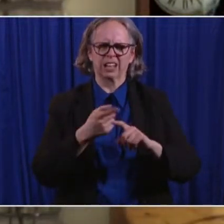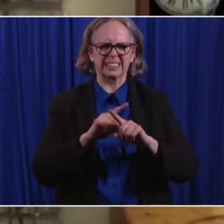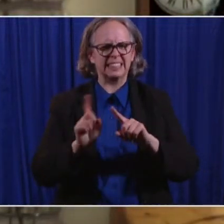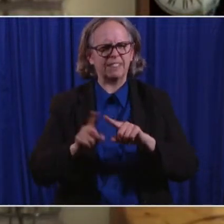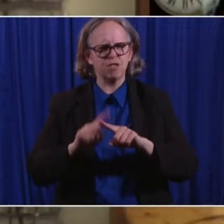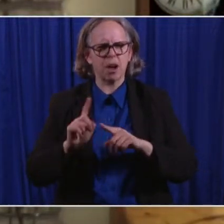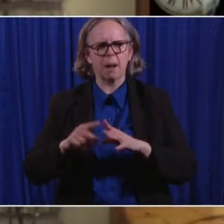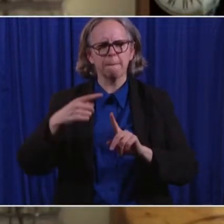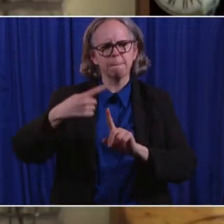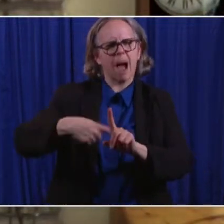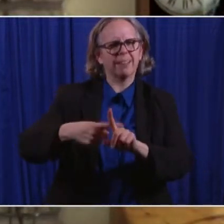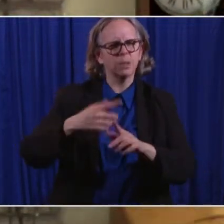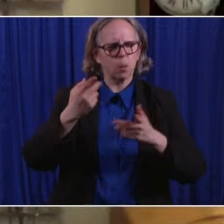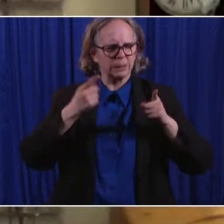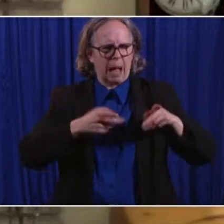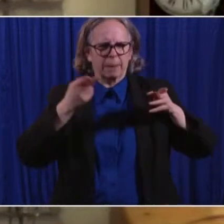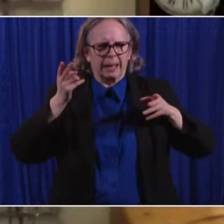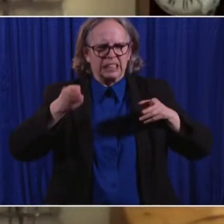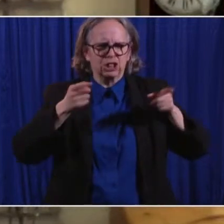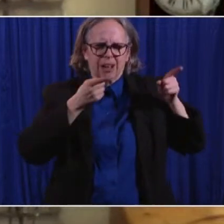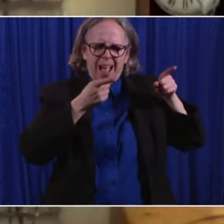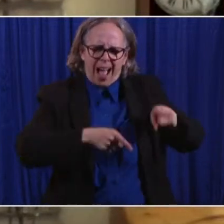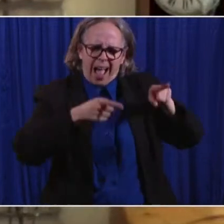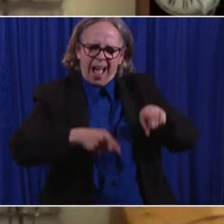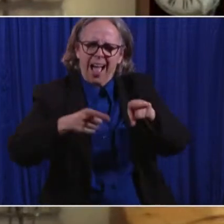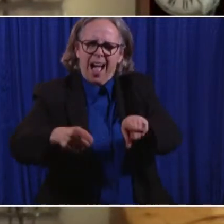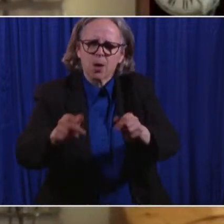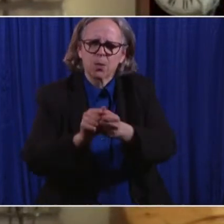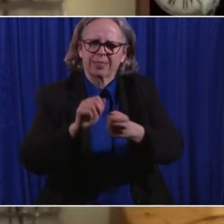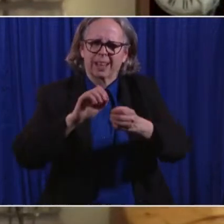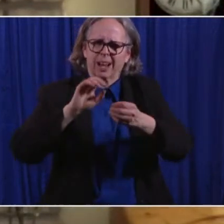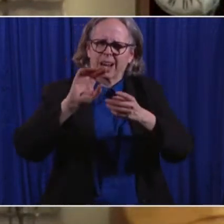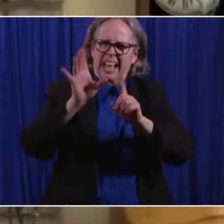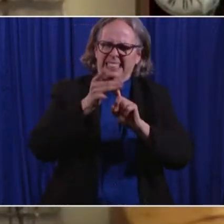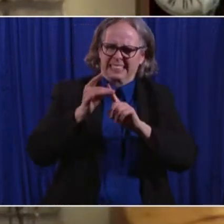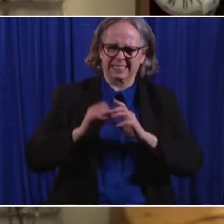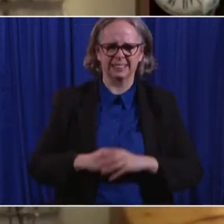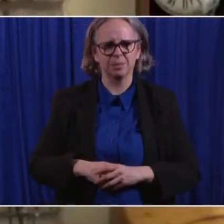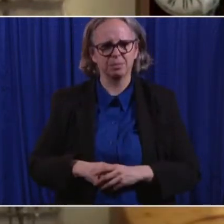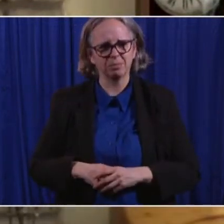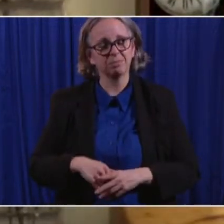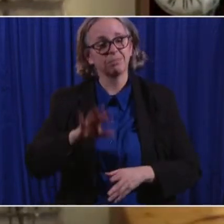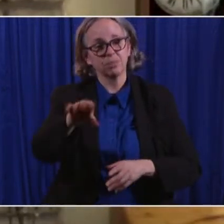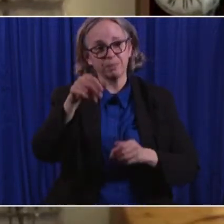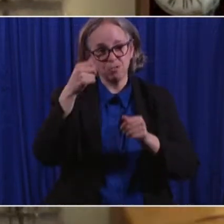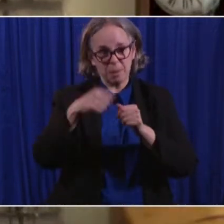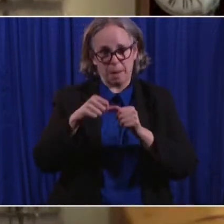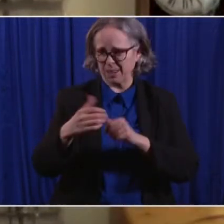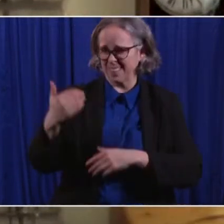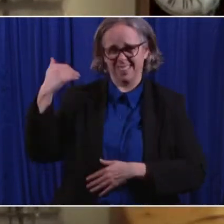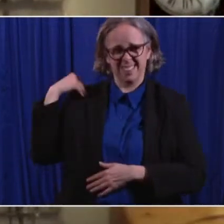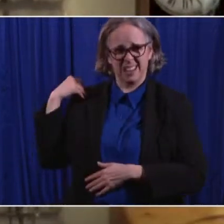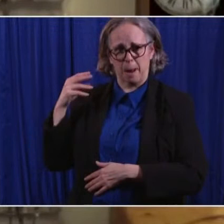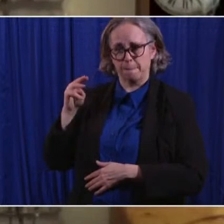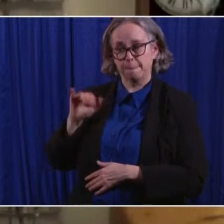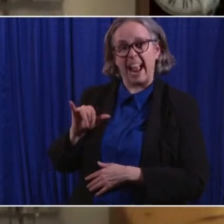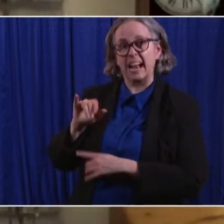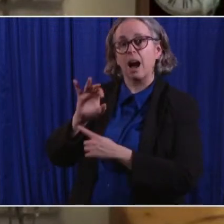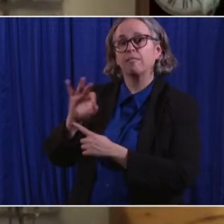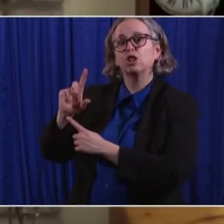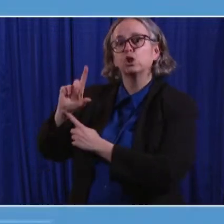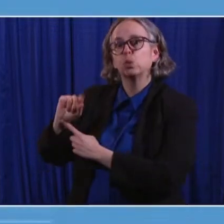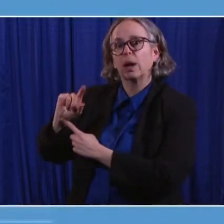month. And this was in May. At May, we were